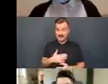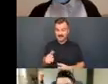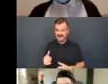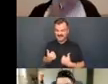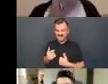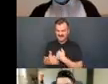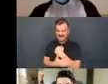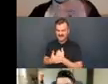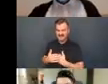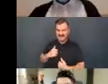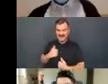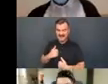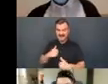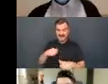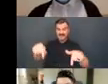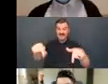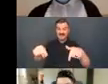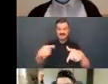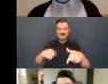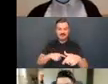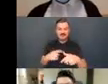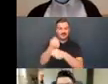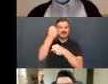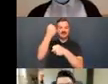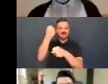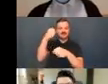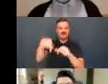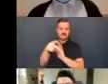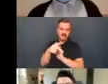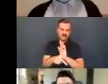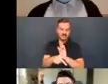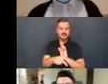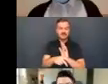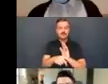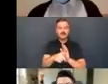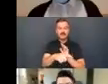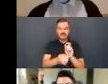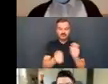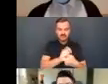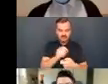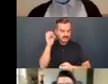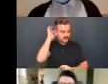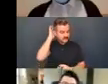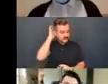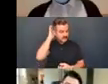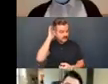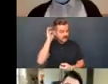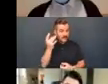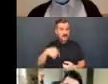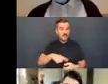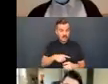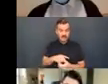won this particular, uh, policy, uh, agenda item of having us embedded